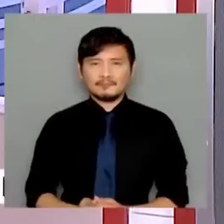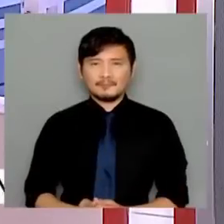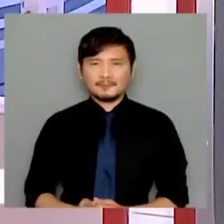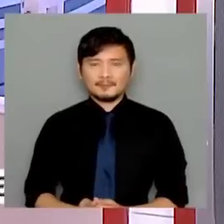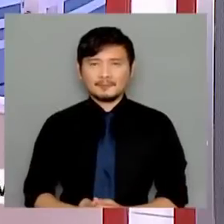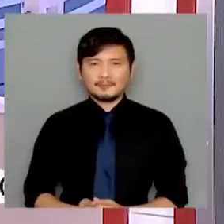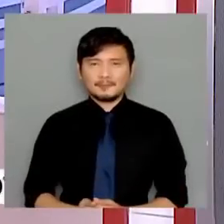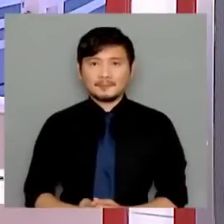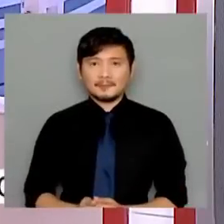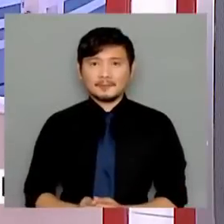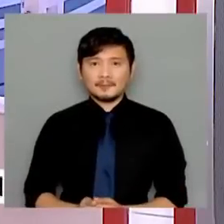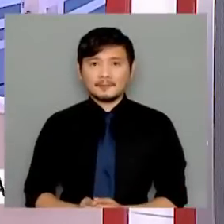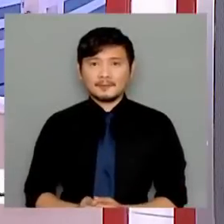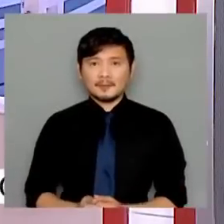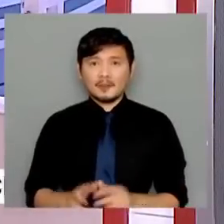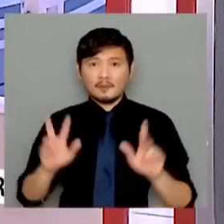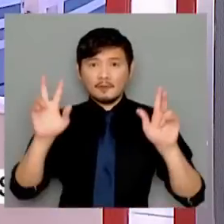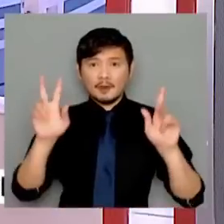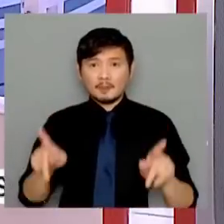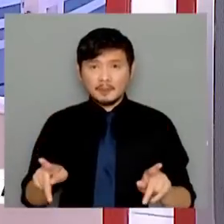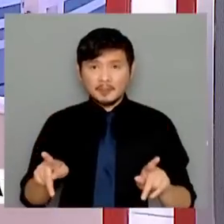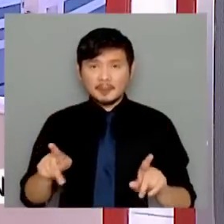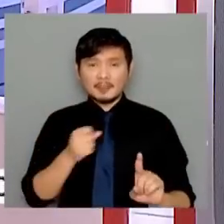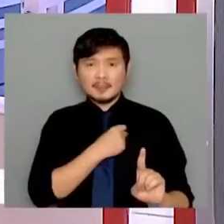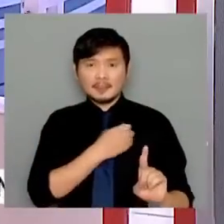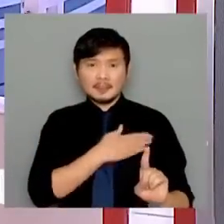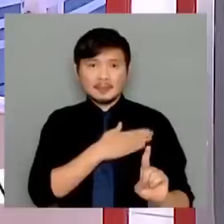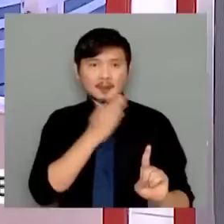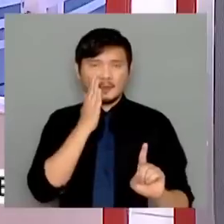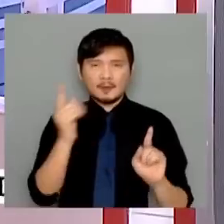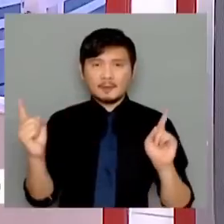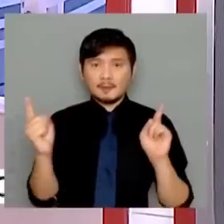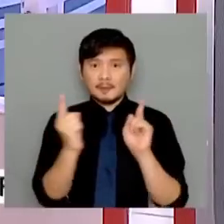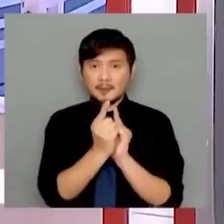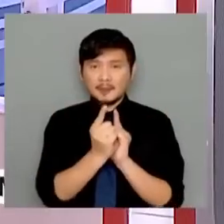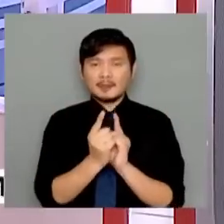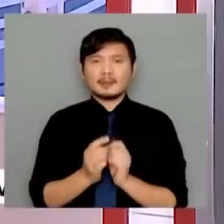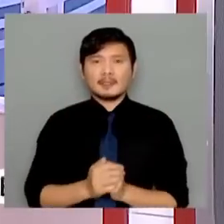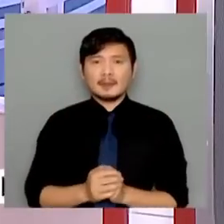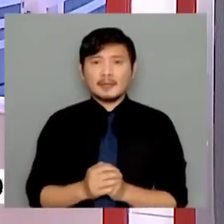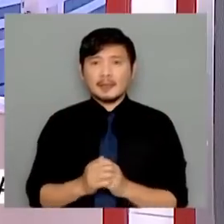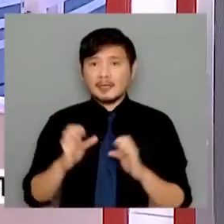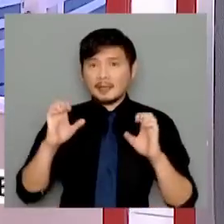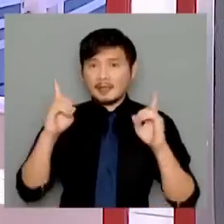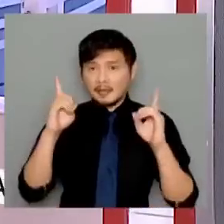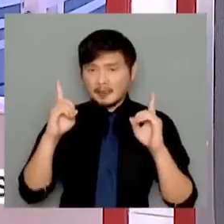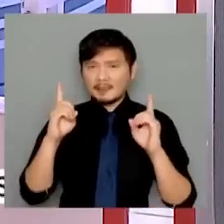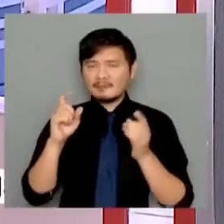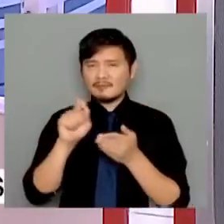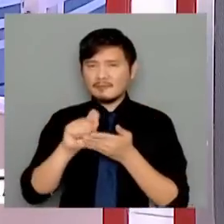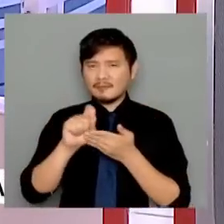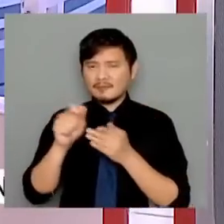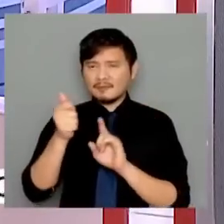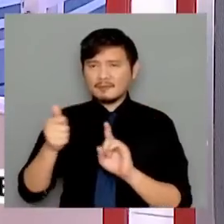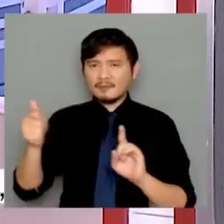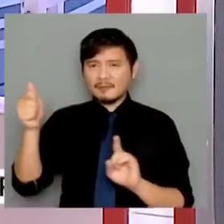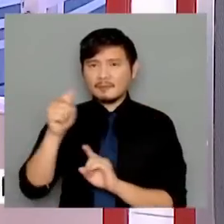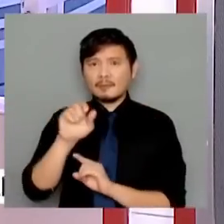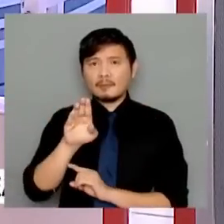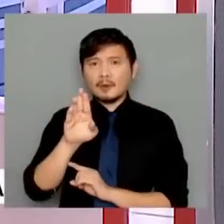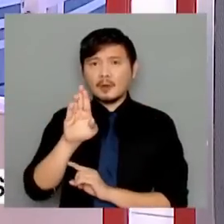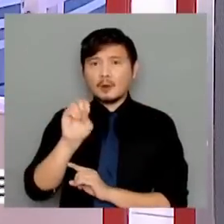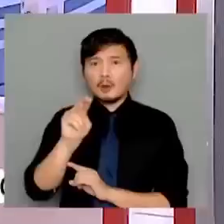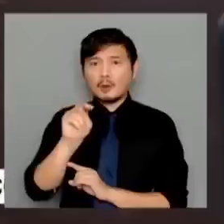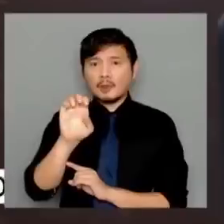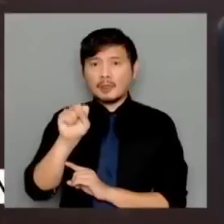Vice President-elect Duterte Carpio set to meet with outgoing Education Secretary Leonor Briones next week for their plans for the